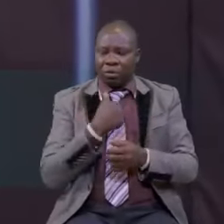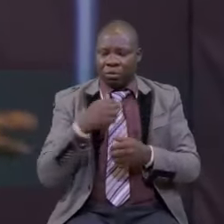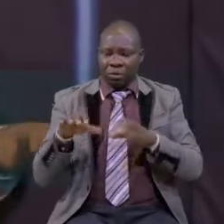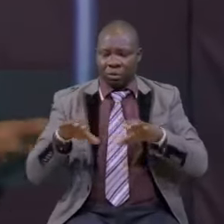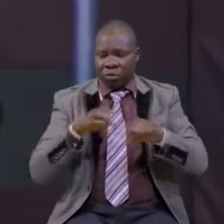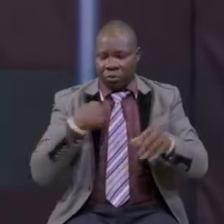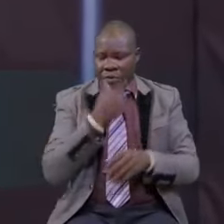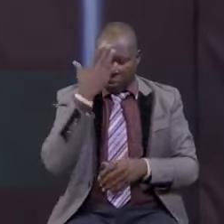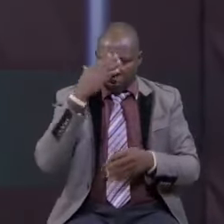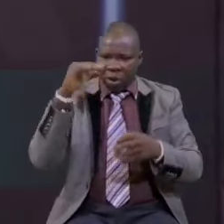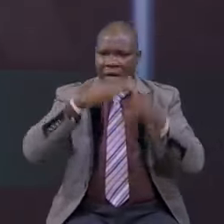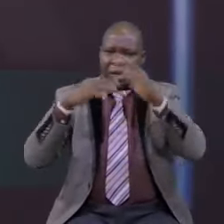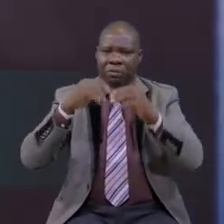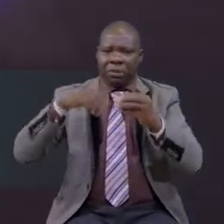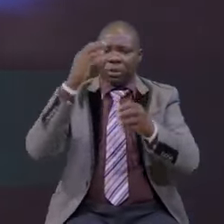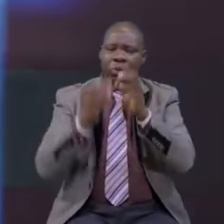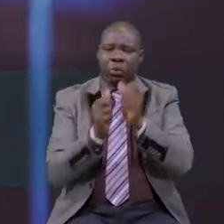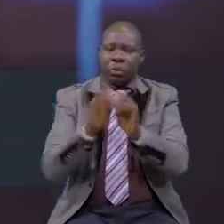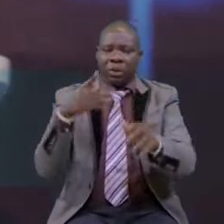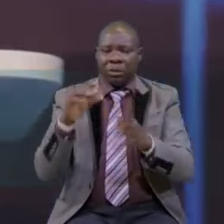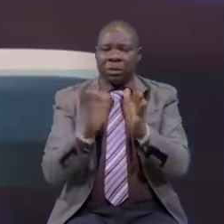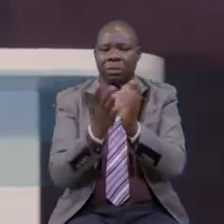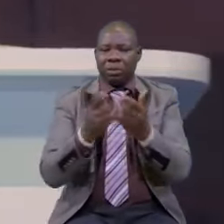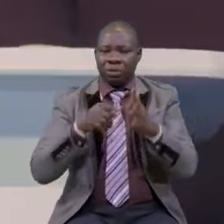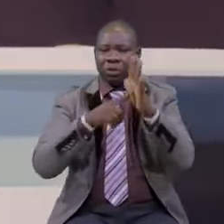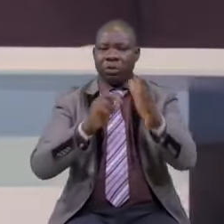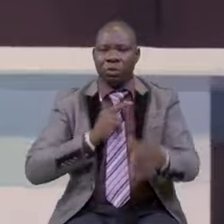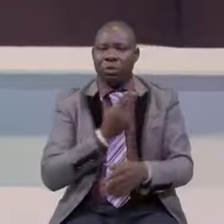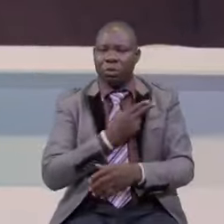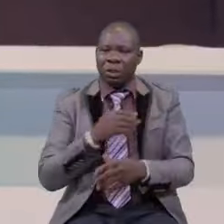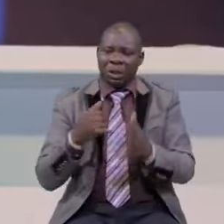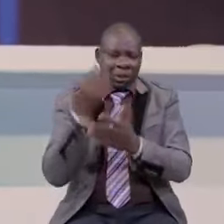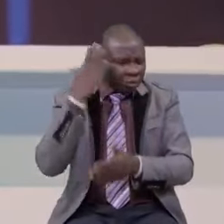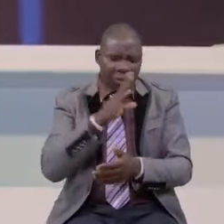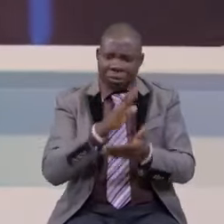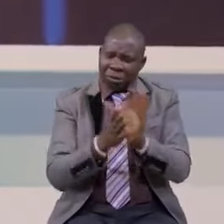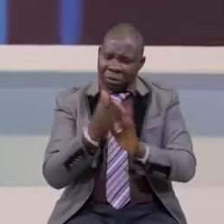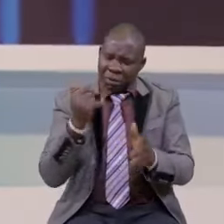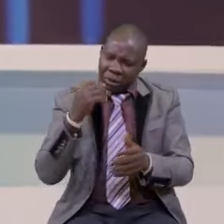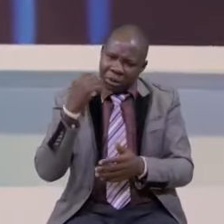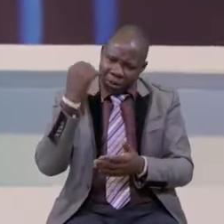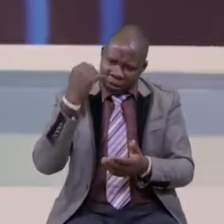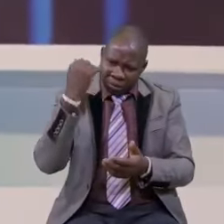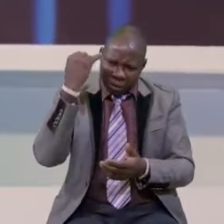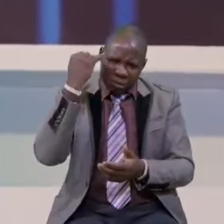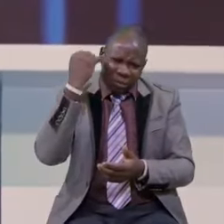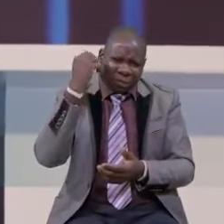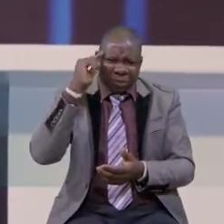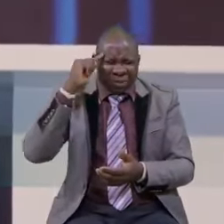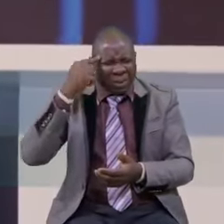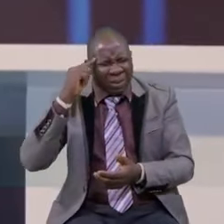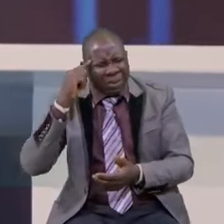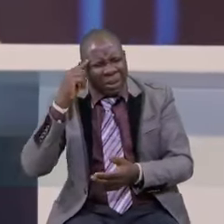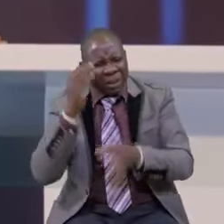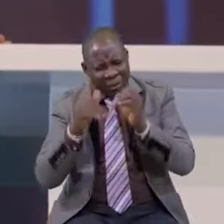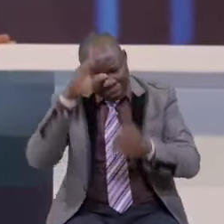you? All you'll be thinking of is guesswork. You'll be thinking that if a man dies, he dies like an animal. He